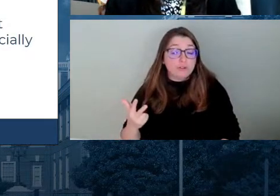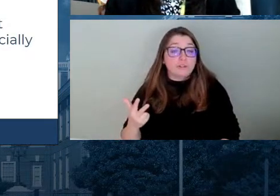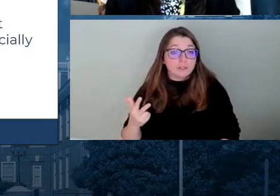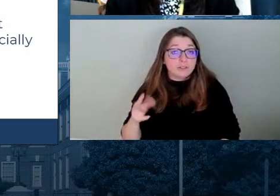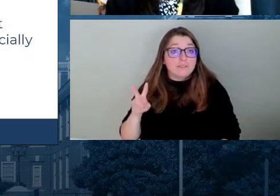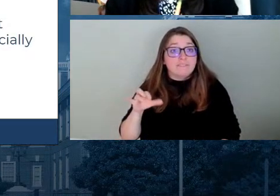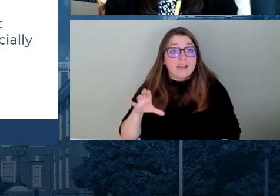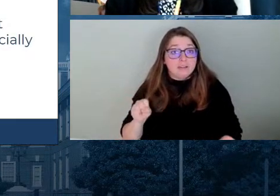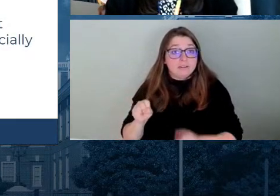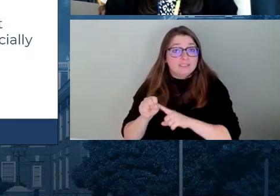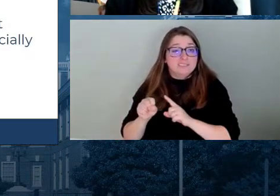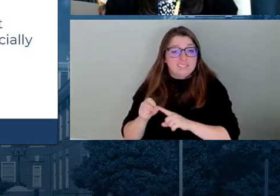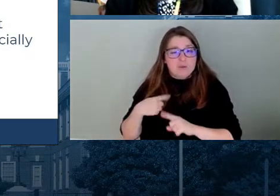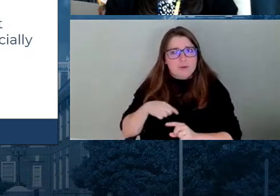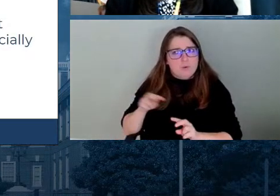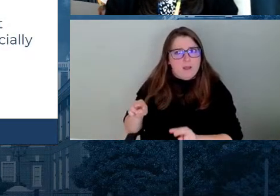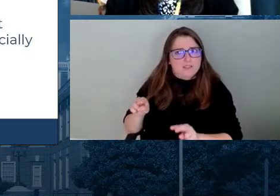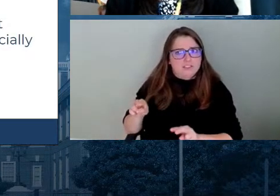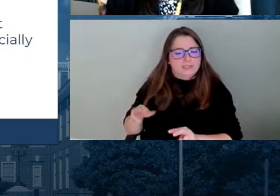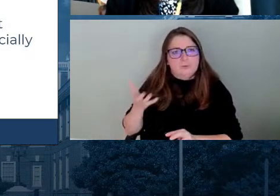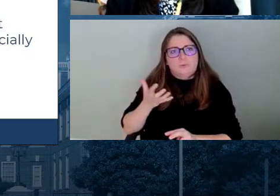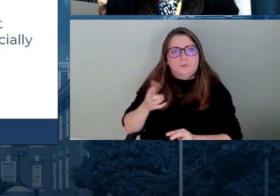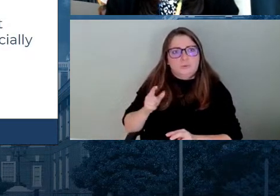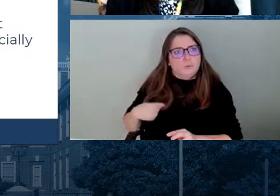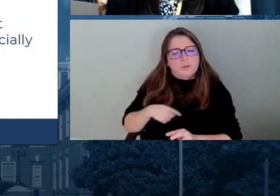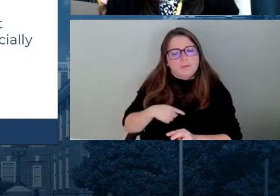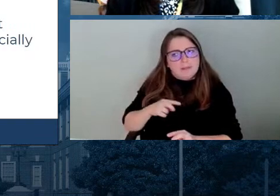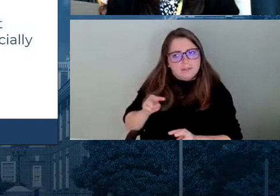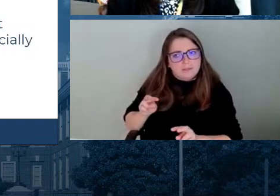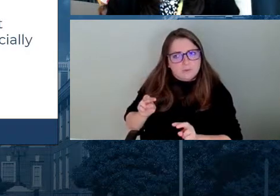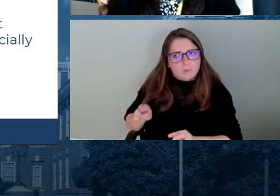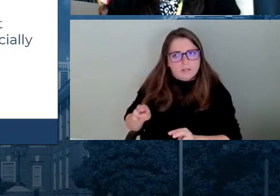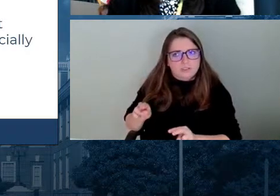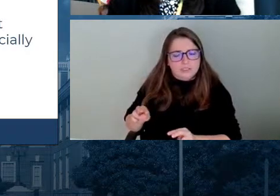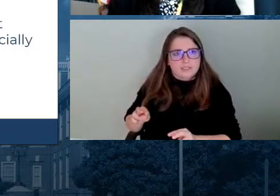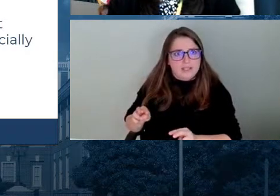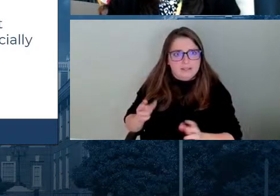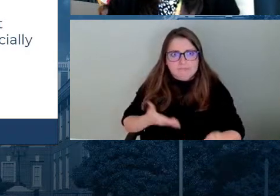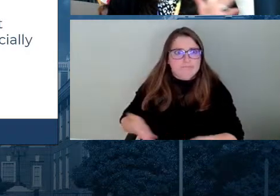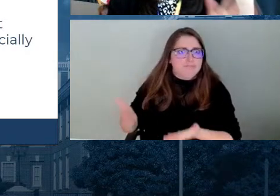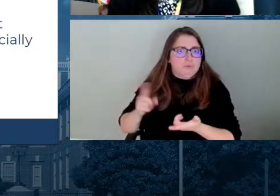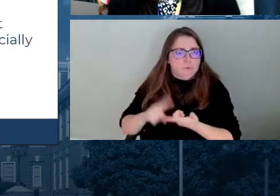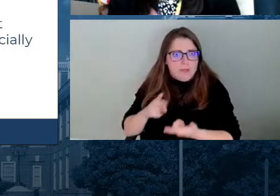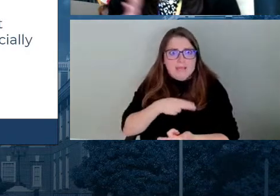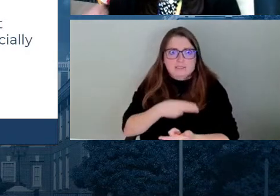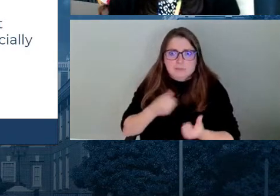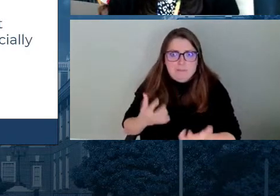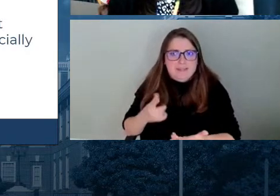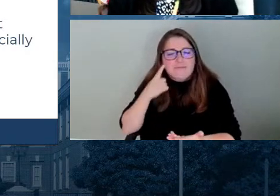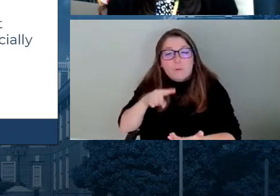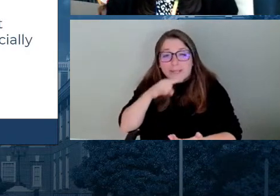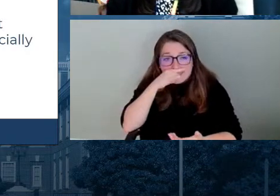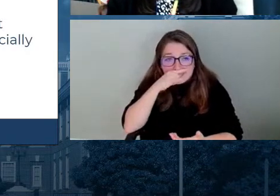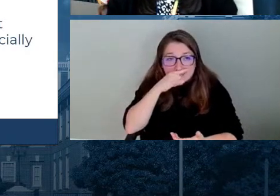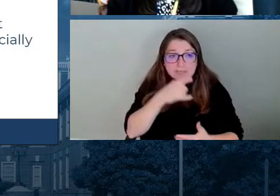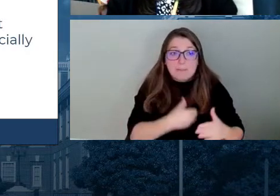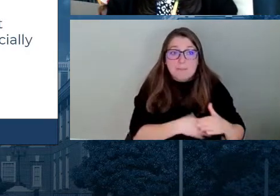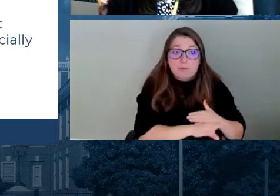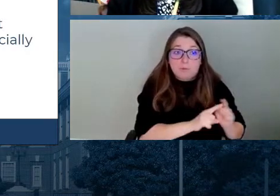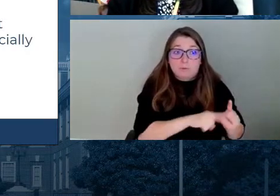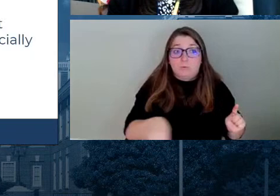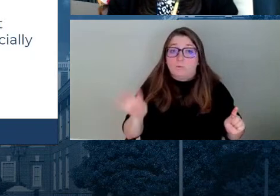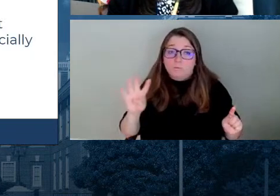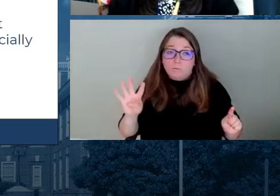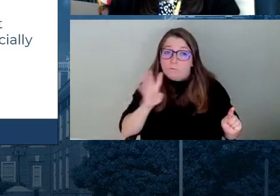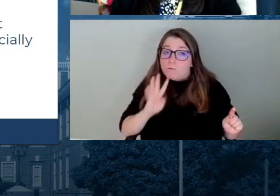has caused a pretty high uptick in hospitalizations for kids birth to 4 is